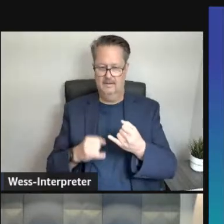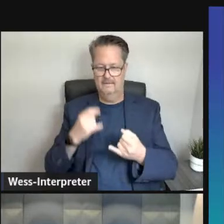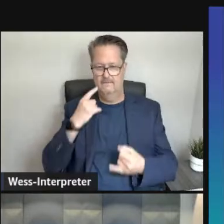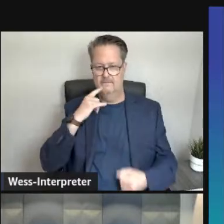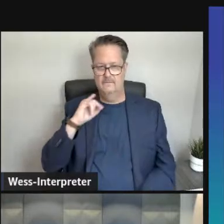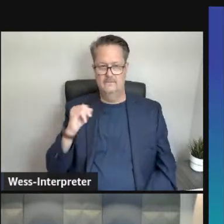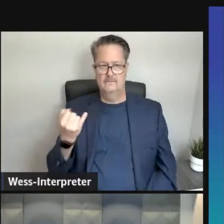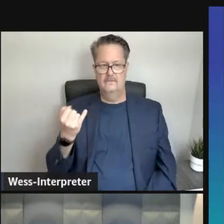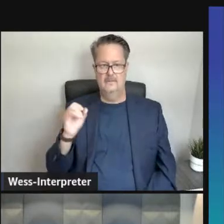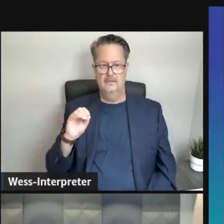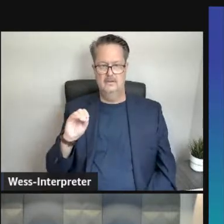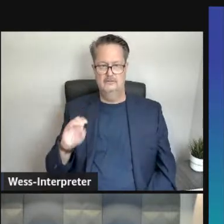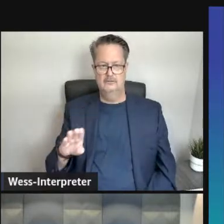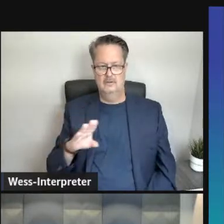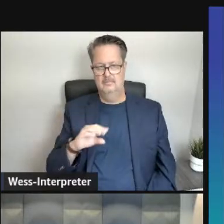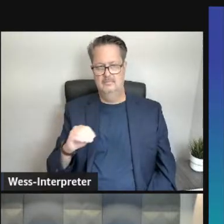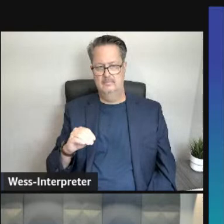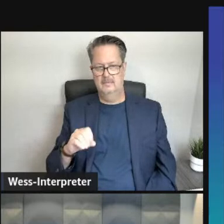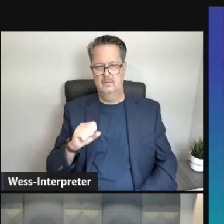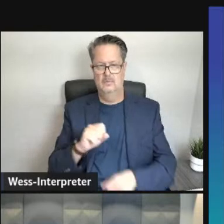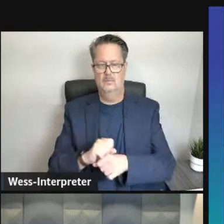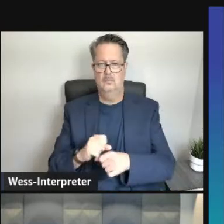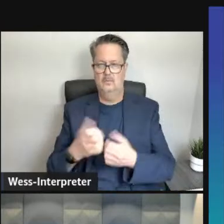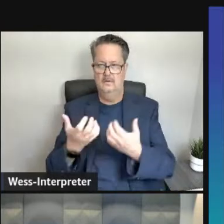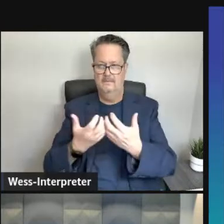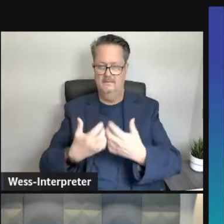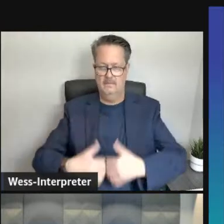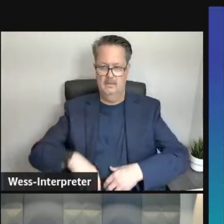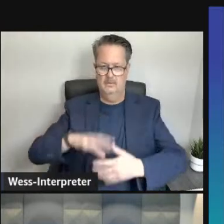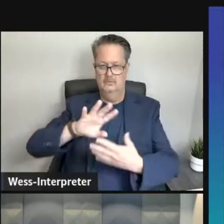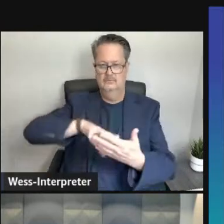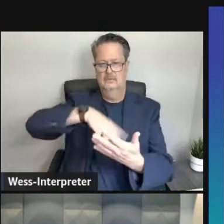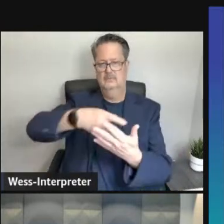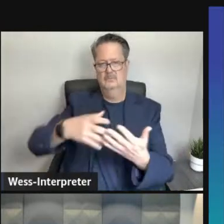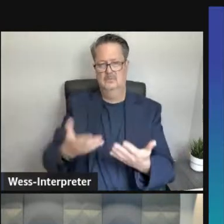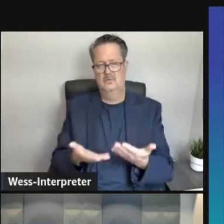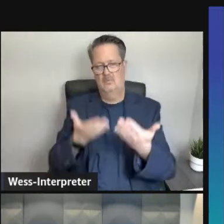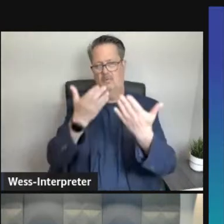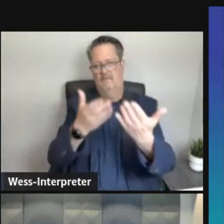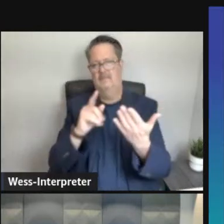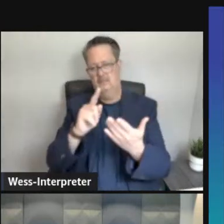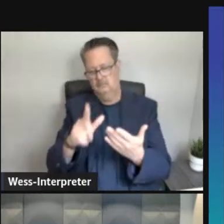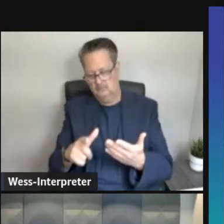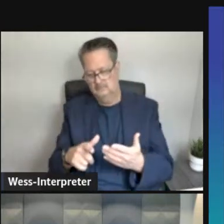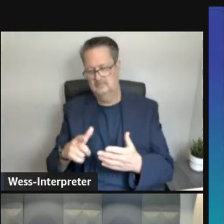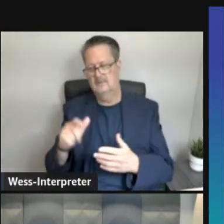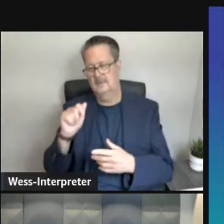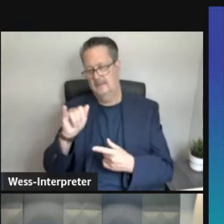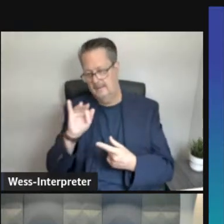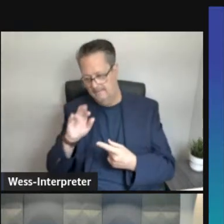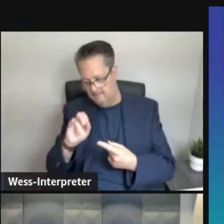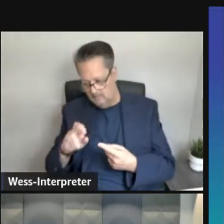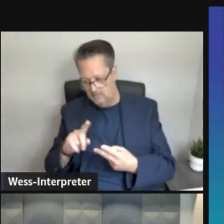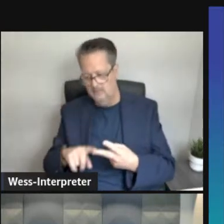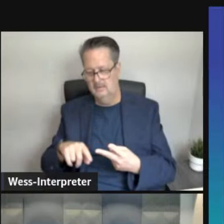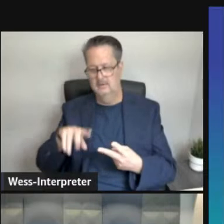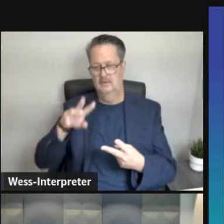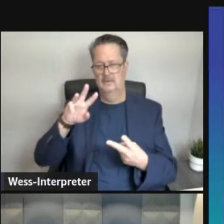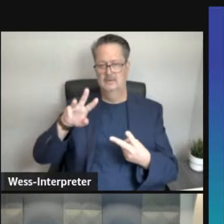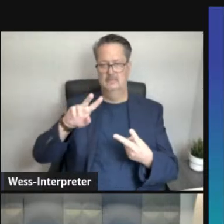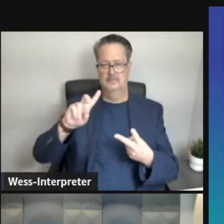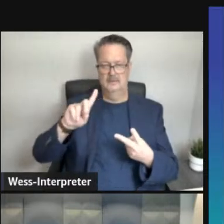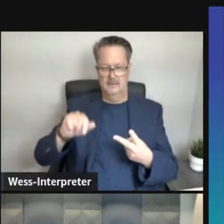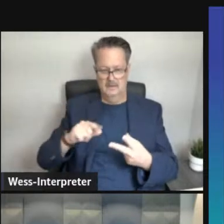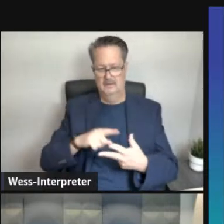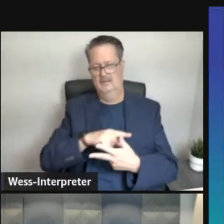schedulers, so we offer today the tools such as Airflow, MWA, Argo Workflows, and many